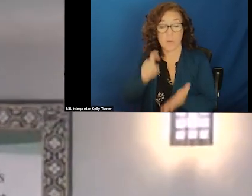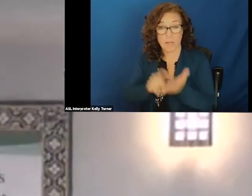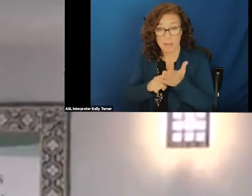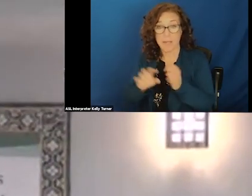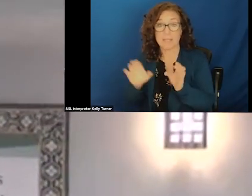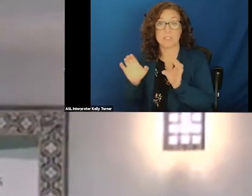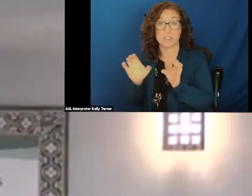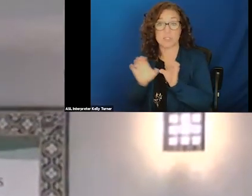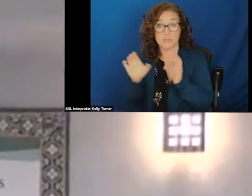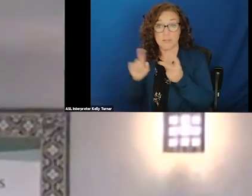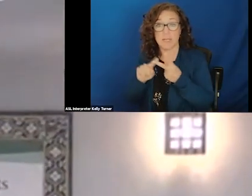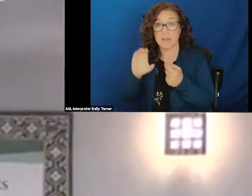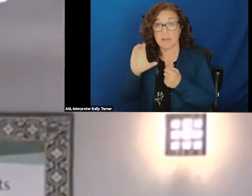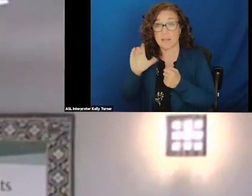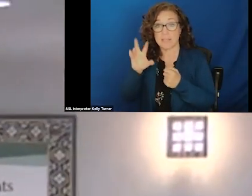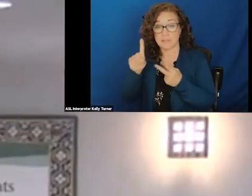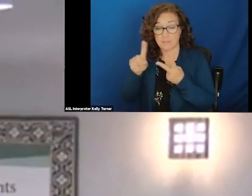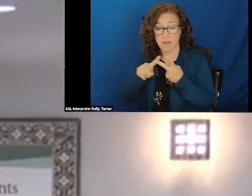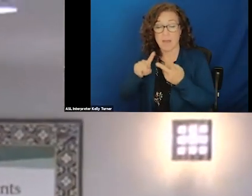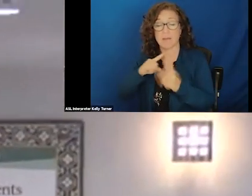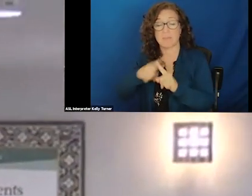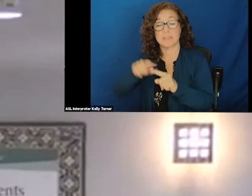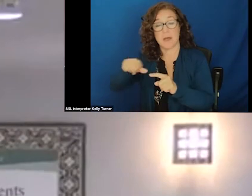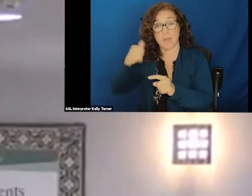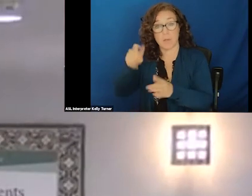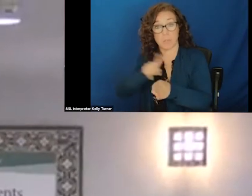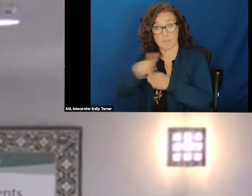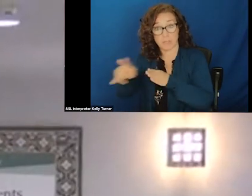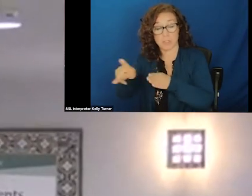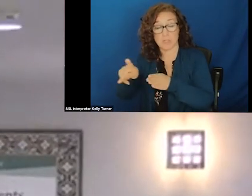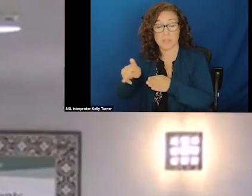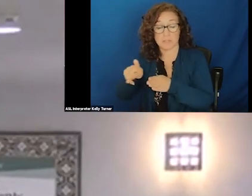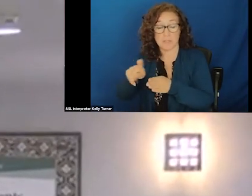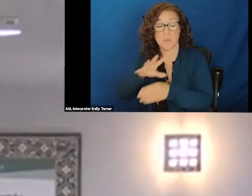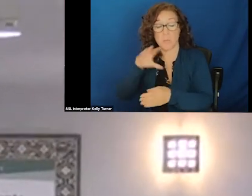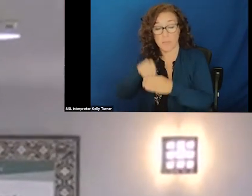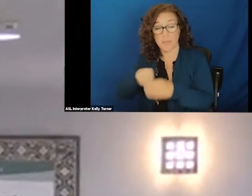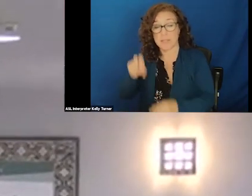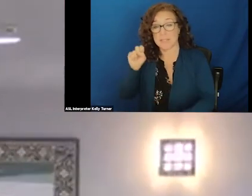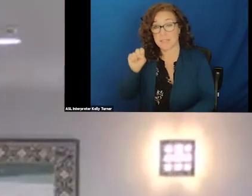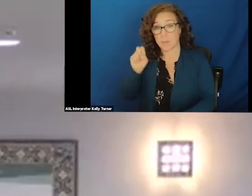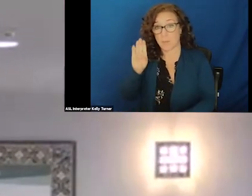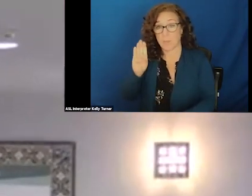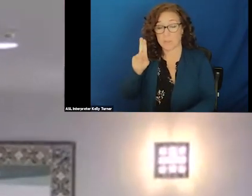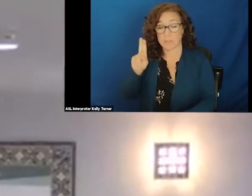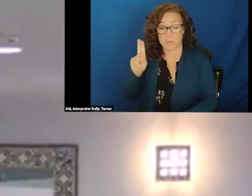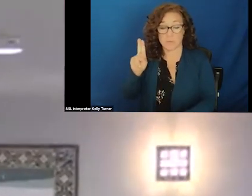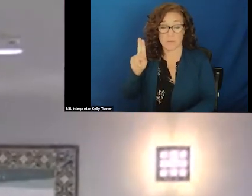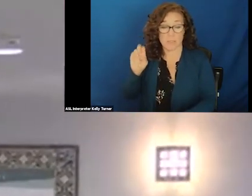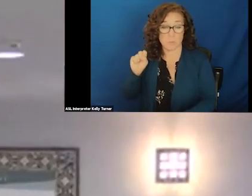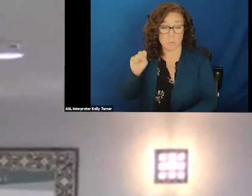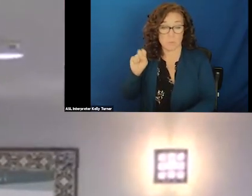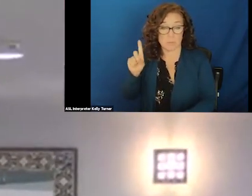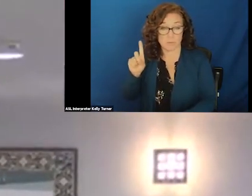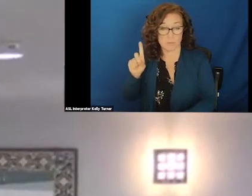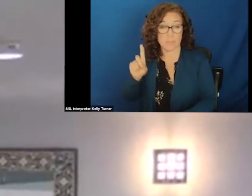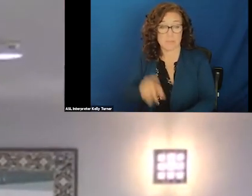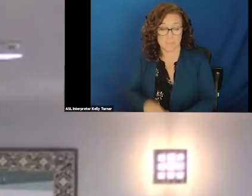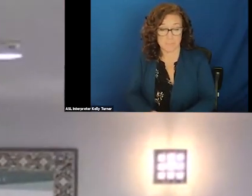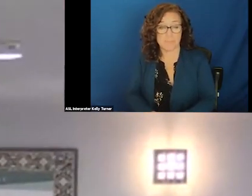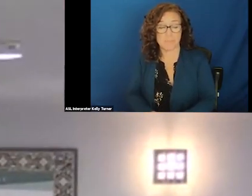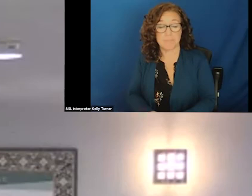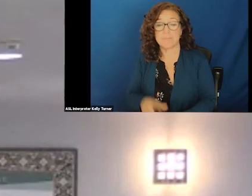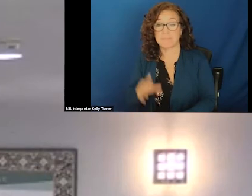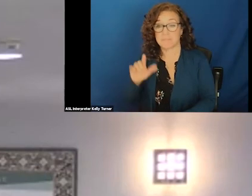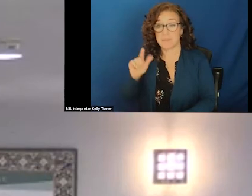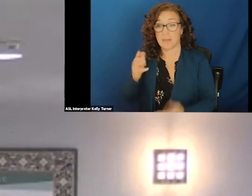School District. So move. Thank you, Ms. Munoz. Second. And a second to Ms. Alvarez. Board members, all in favor,